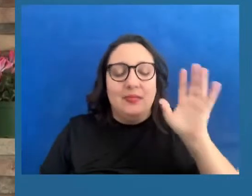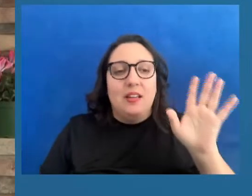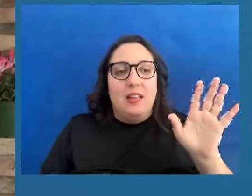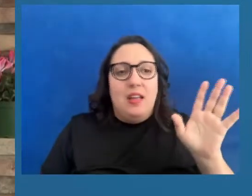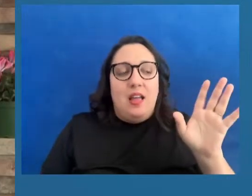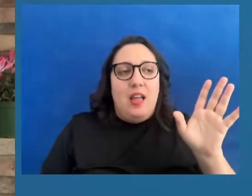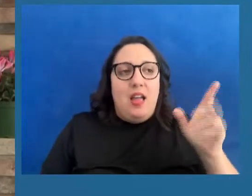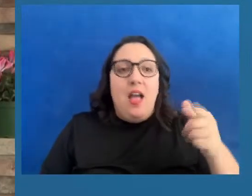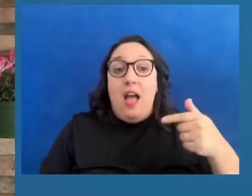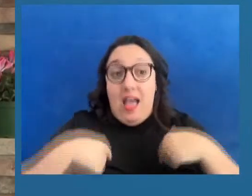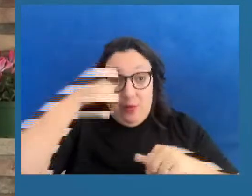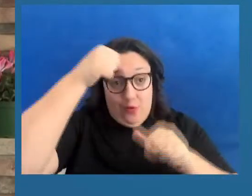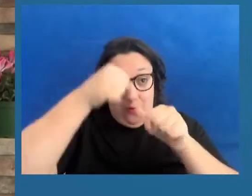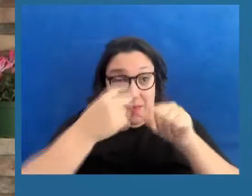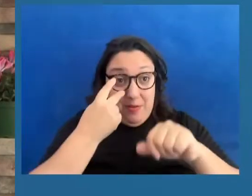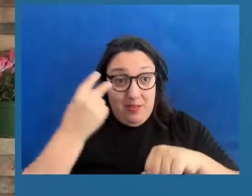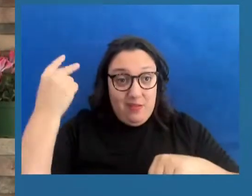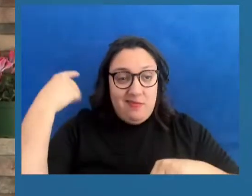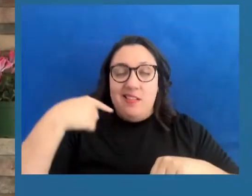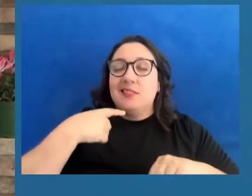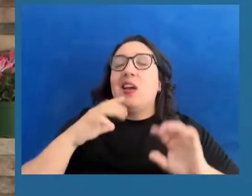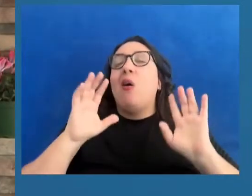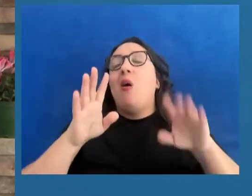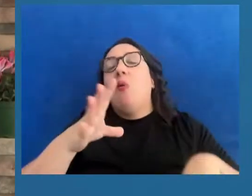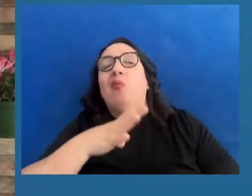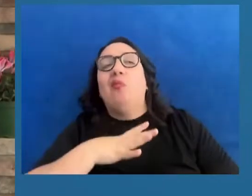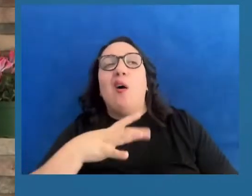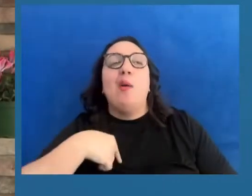having kids. I said, I'll get married, but I'm never having kids.